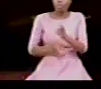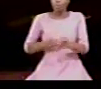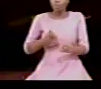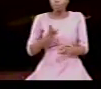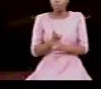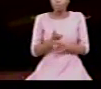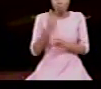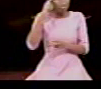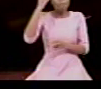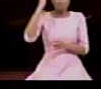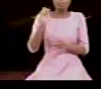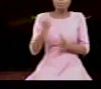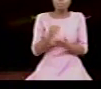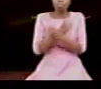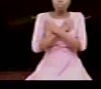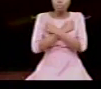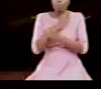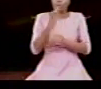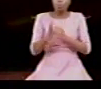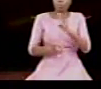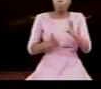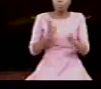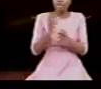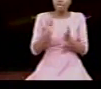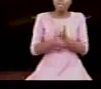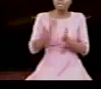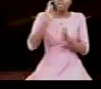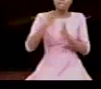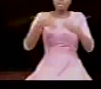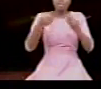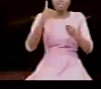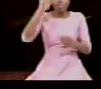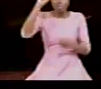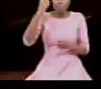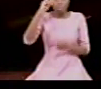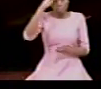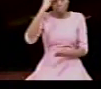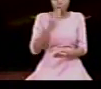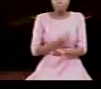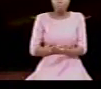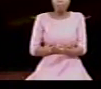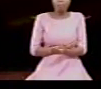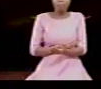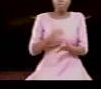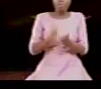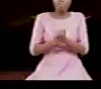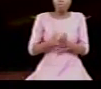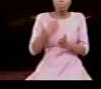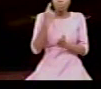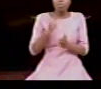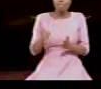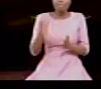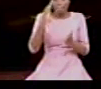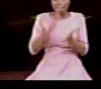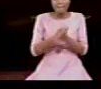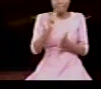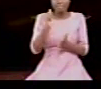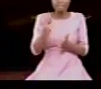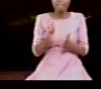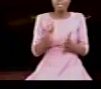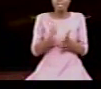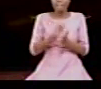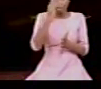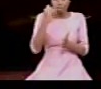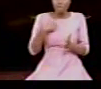God so loved the world, that he gave his only son, begotten son, that whosoever believeth. That's why we're saved